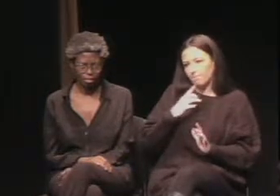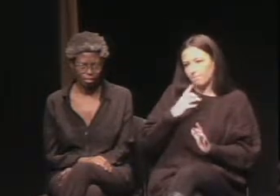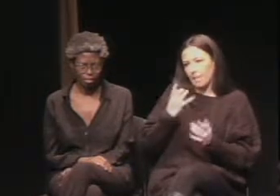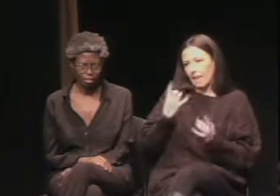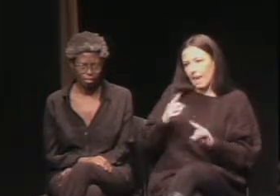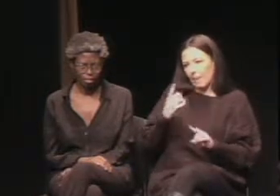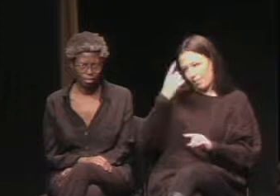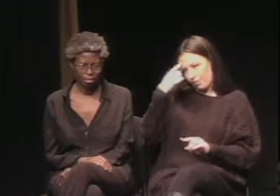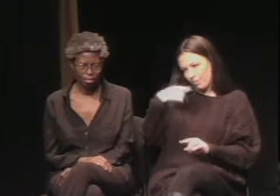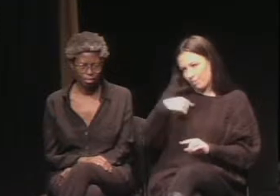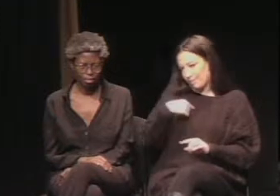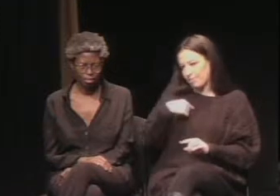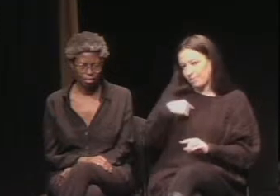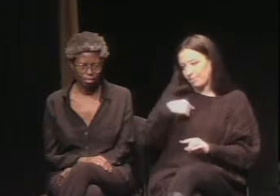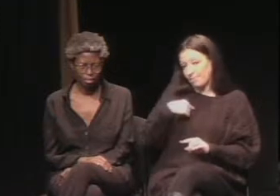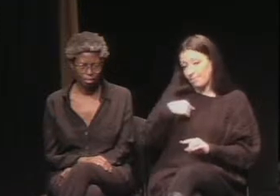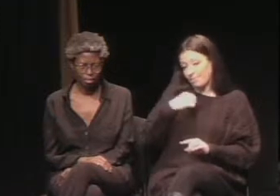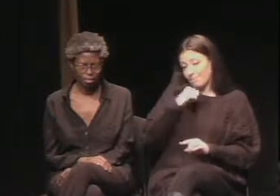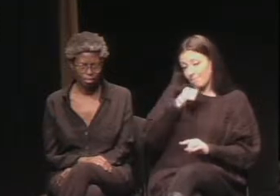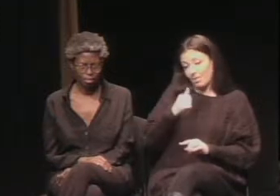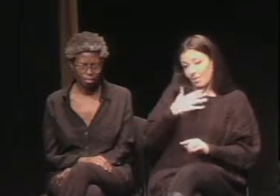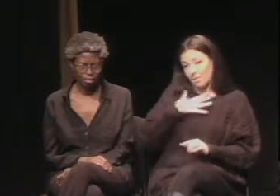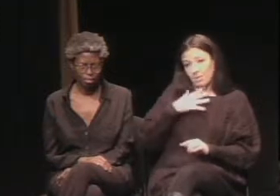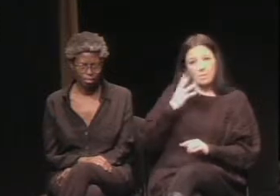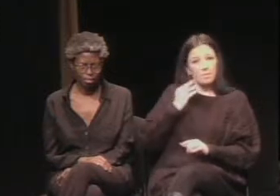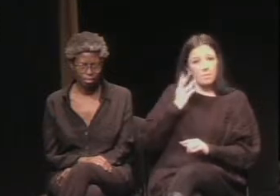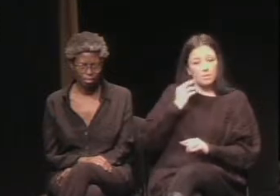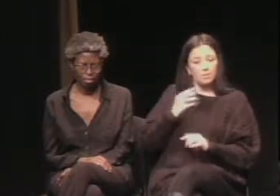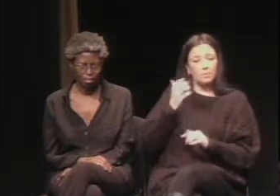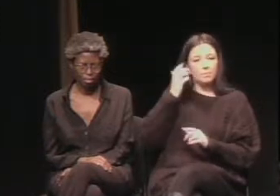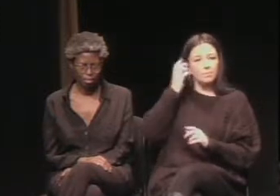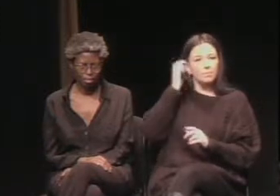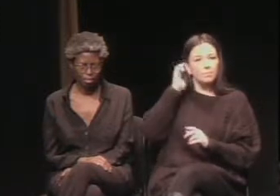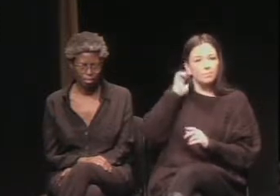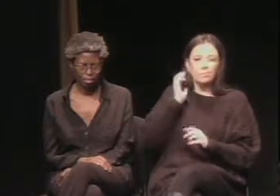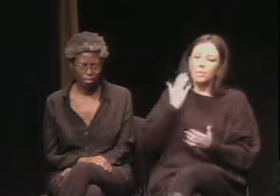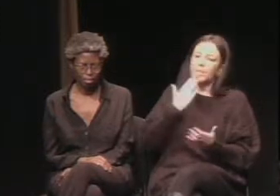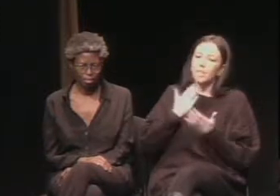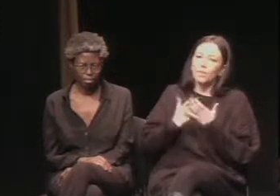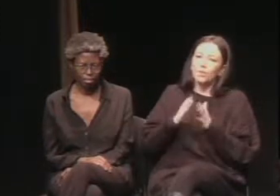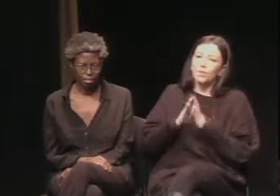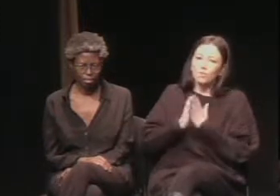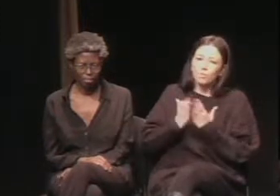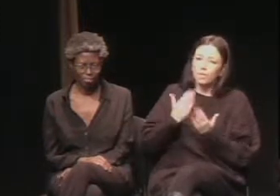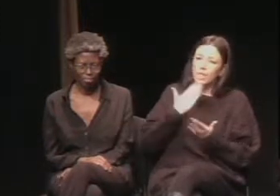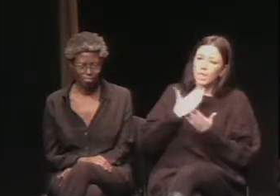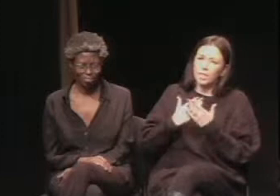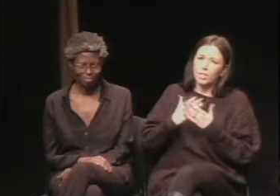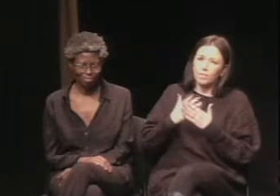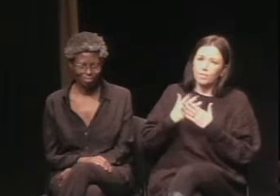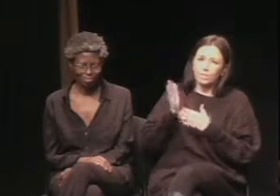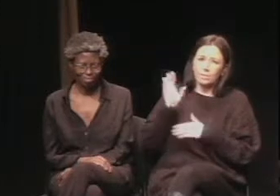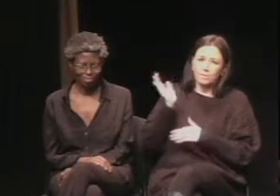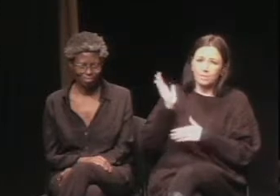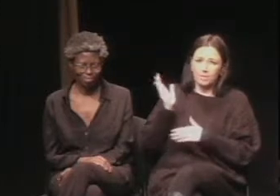to me, but it wasn't my circumstance. And thank you for your book and for speaking.